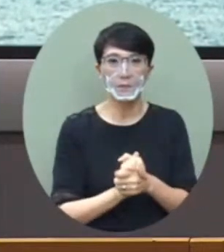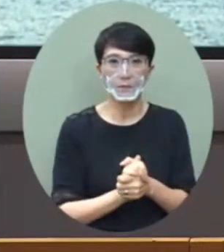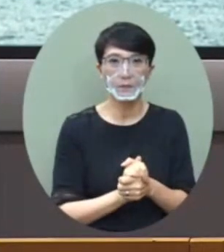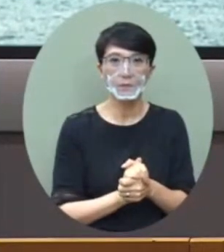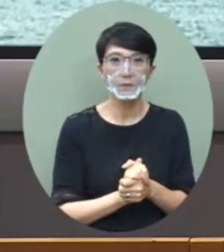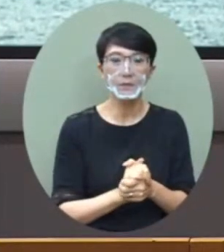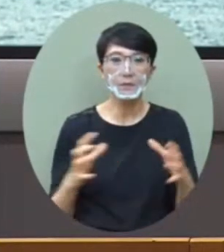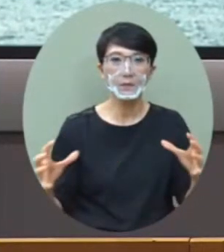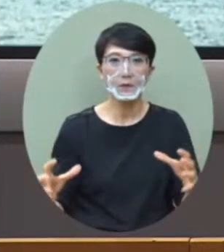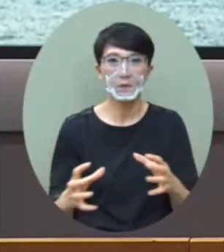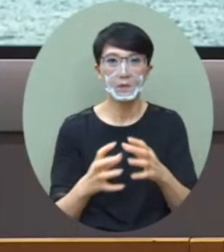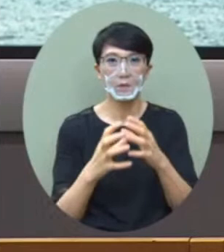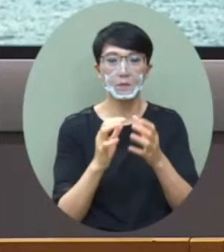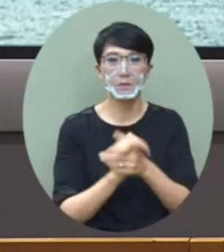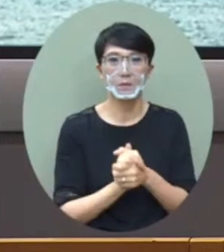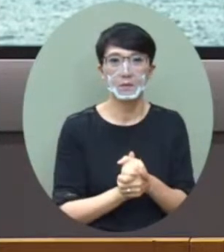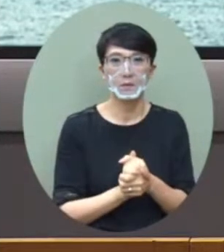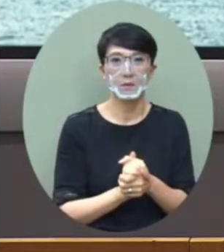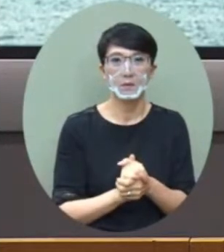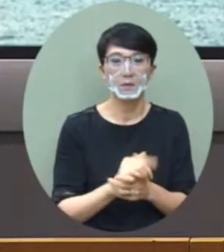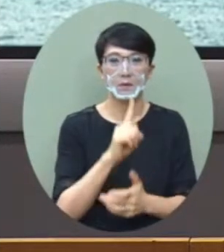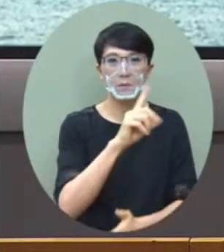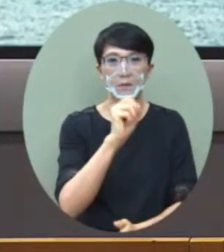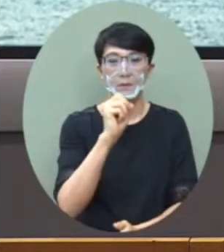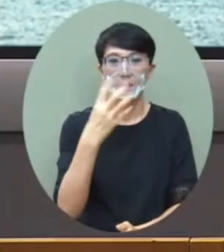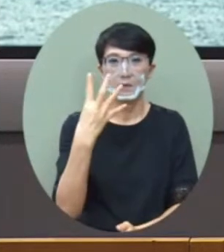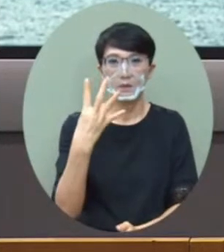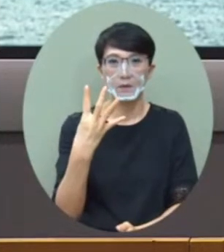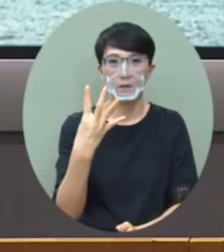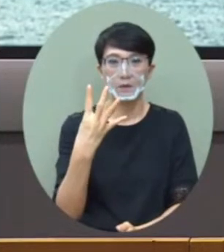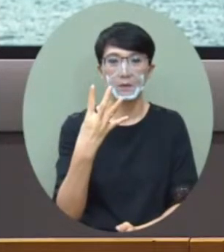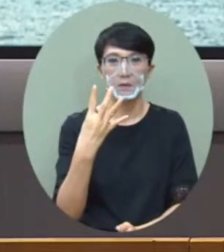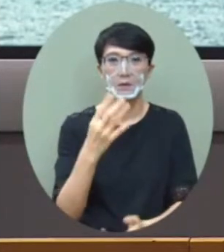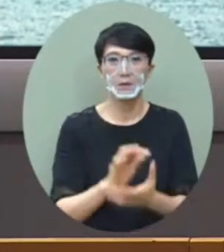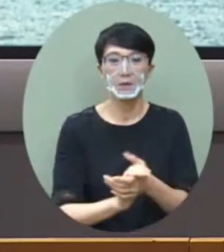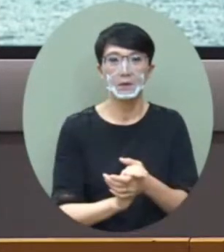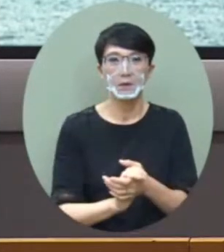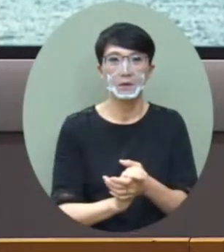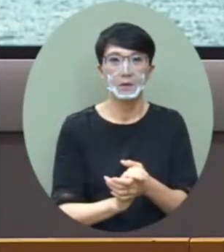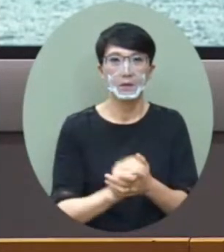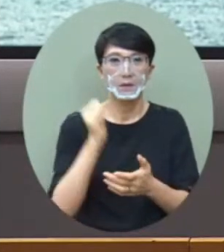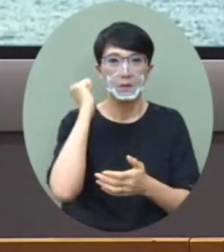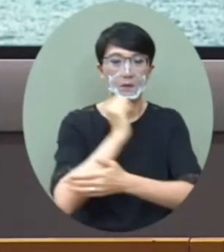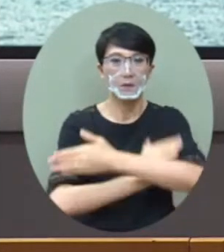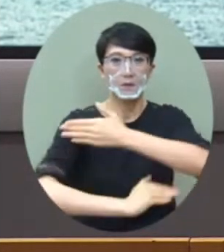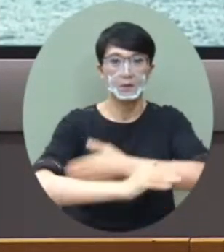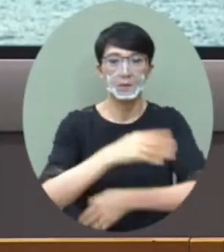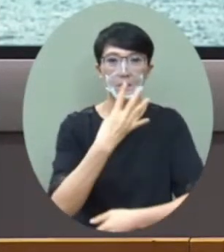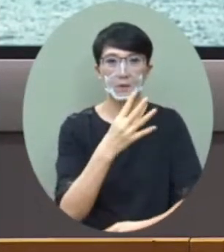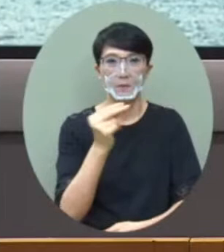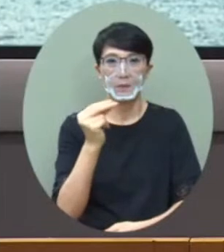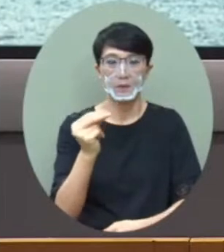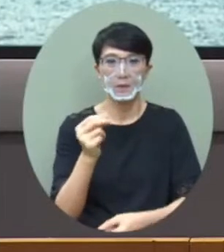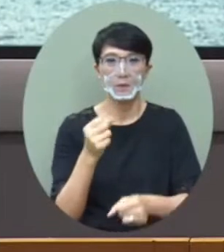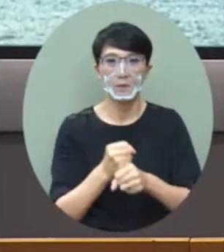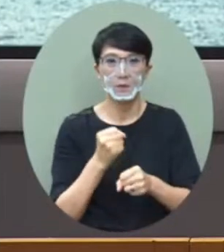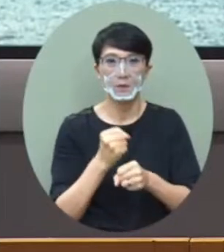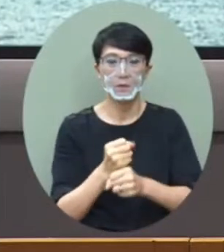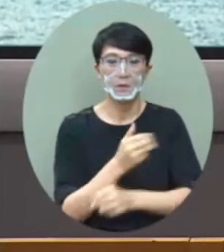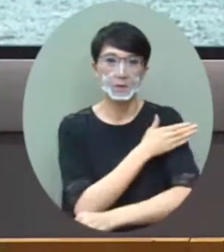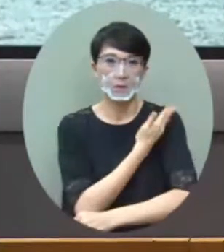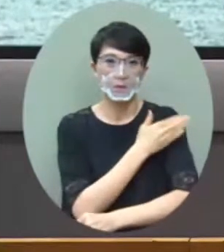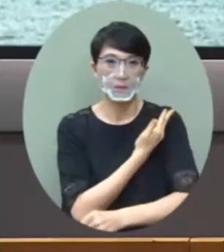RCHDs and 8 from RCHEs. A total of 104 residents and